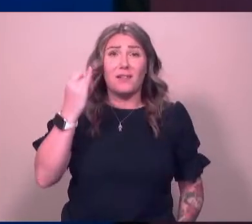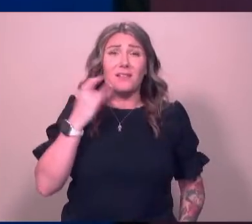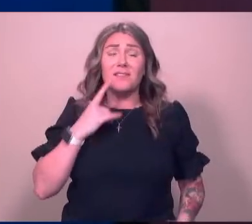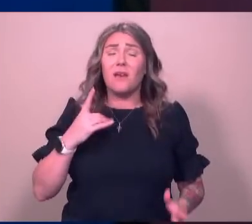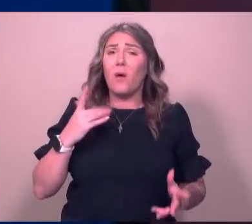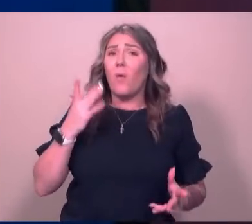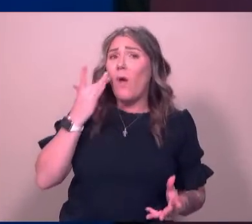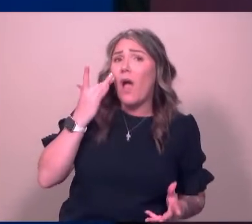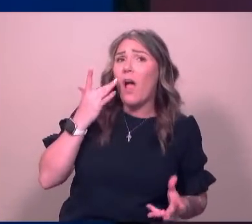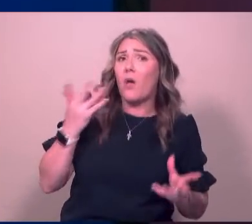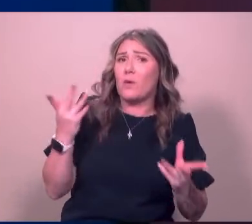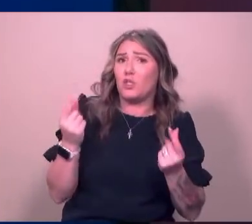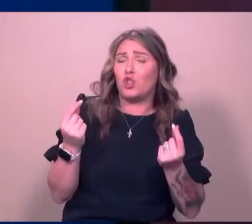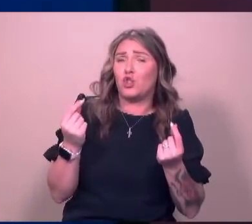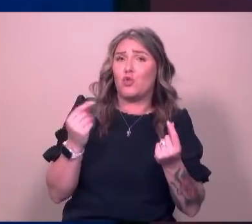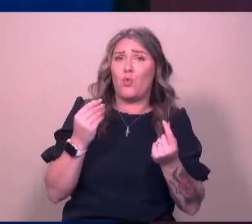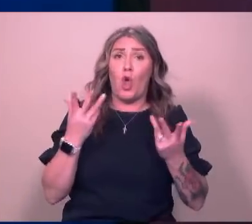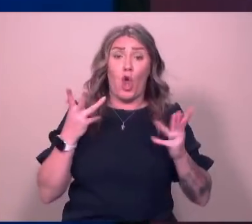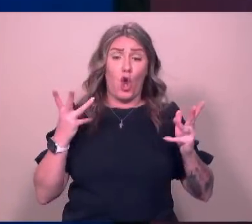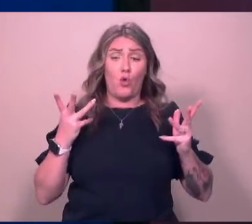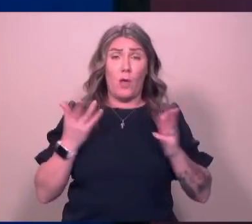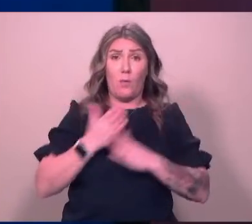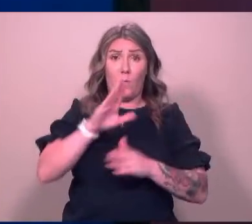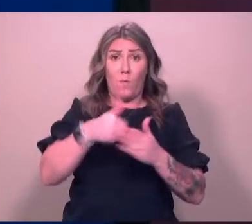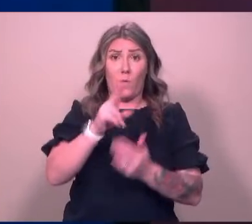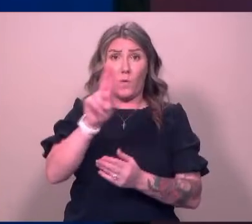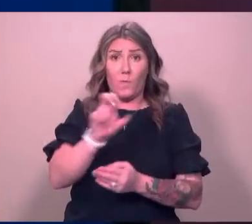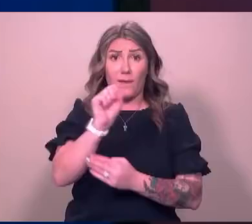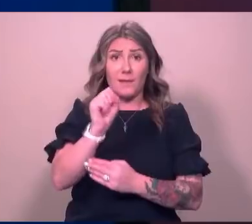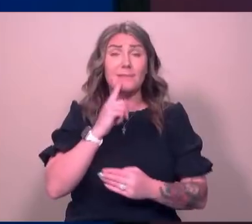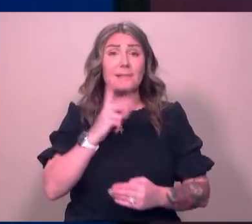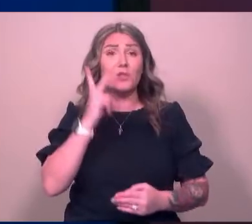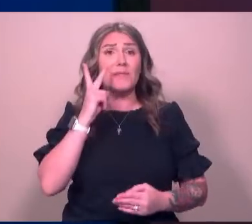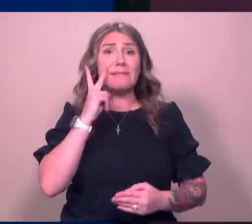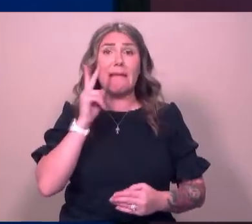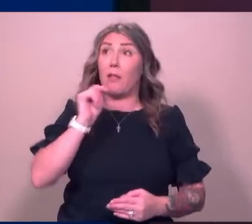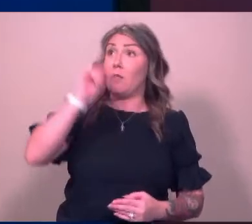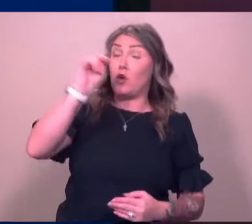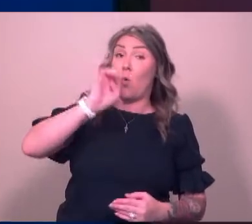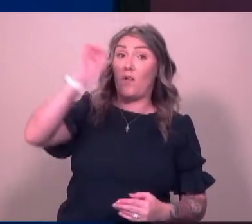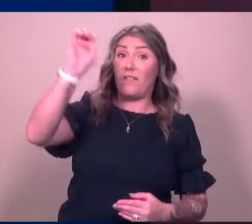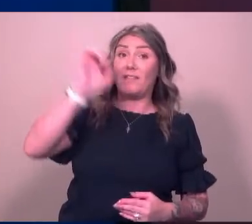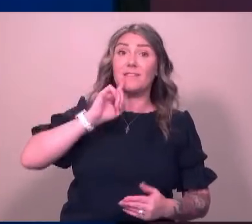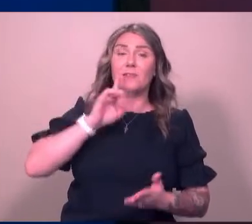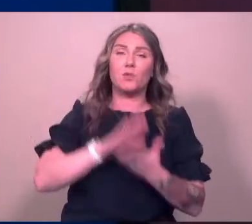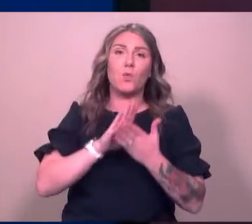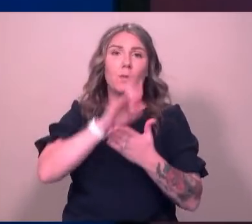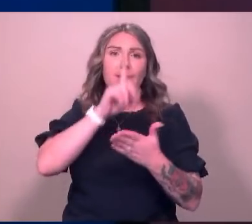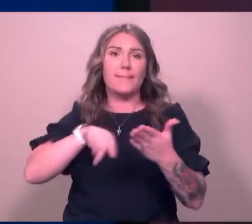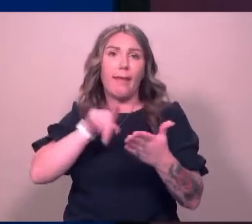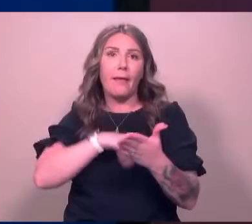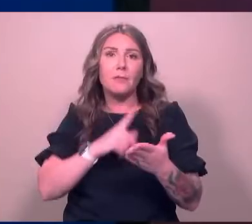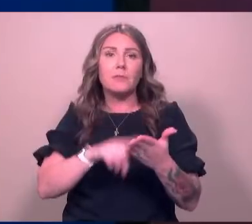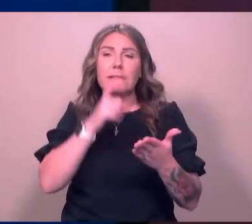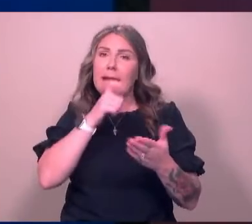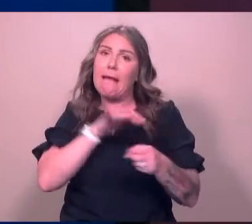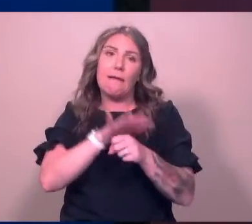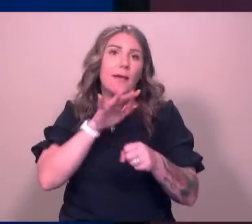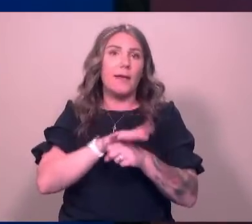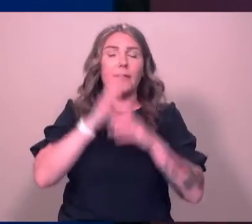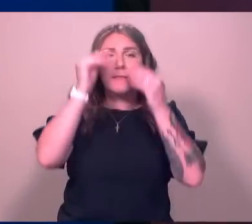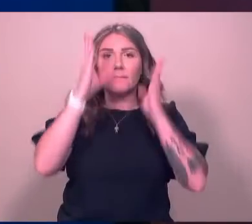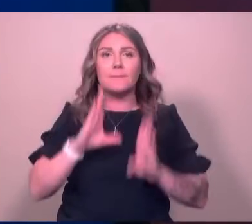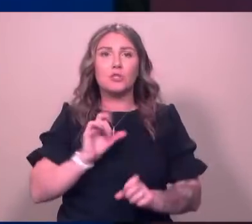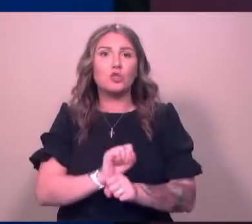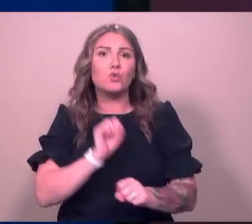do and what it's already doing across the United States, as you see it happening in the Northeast, is schools canceled. There's not enough teachers to work. I